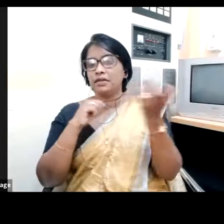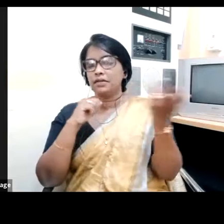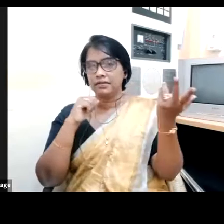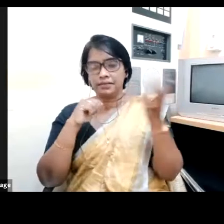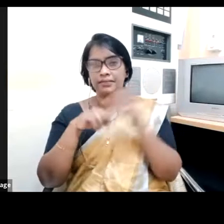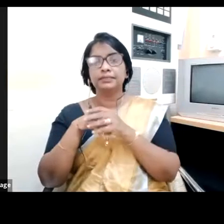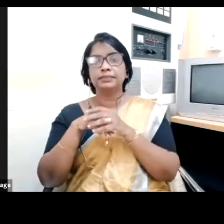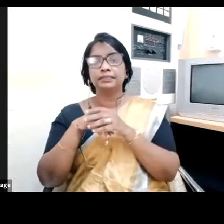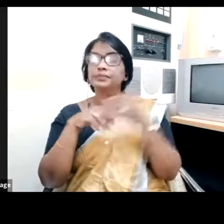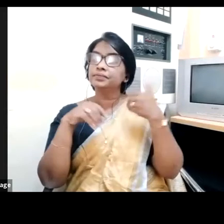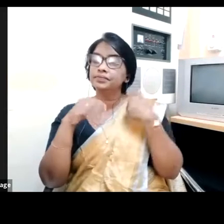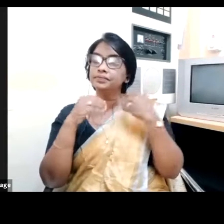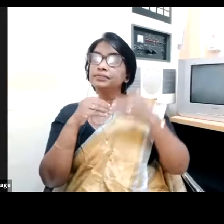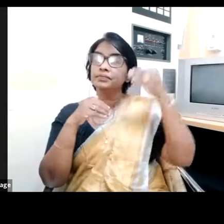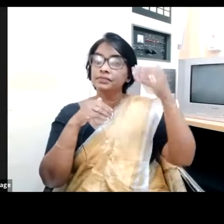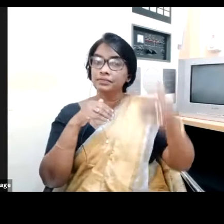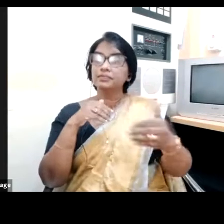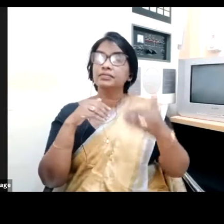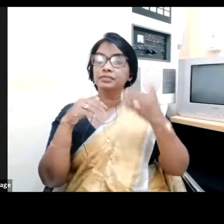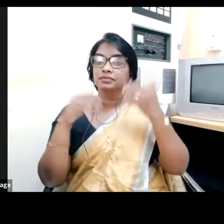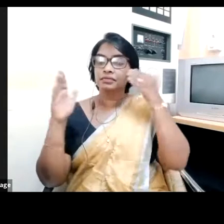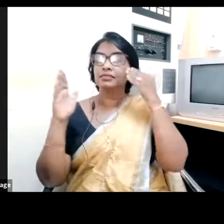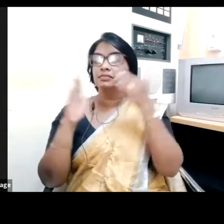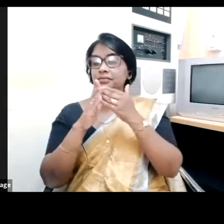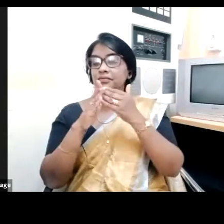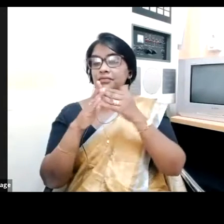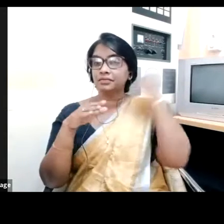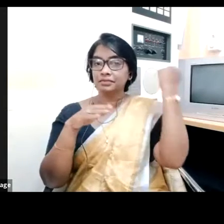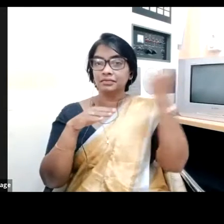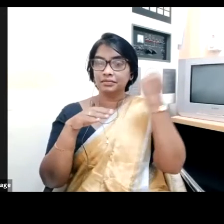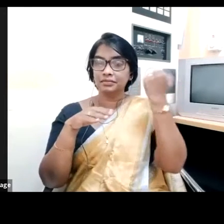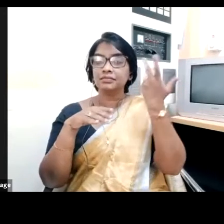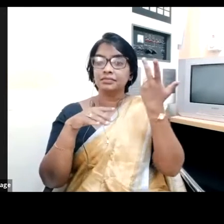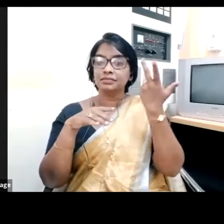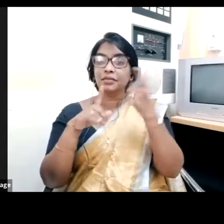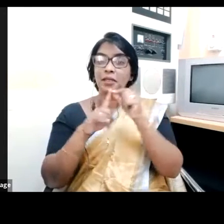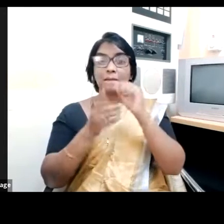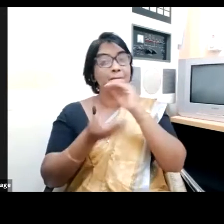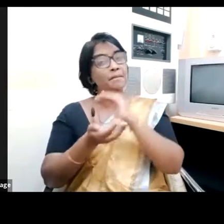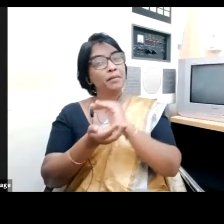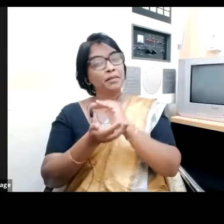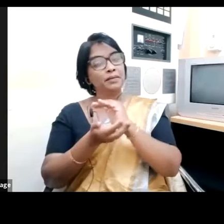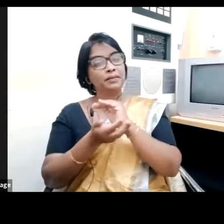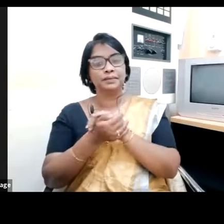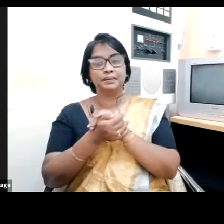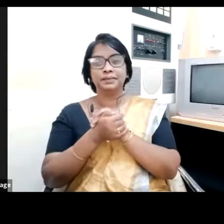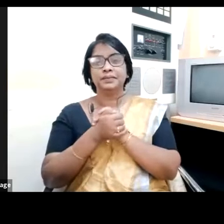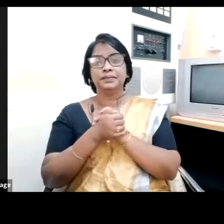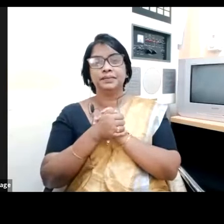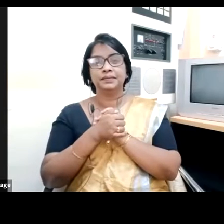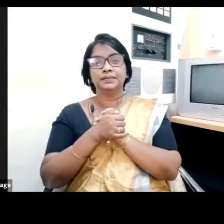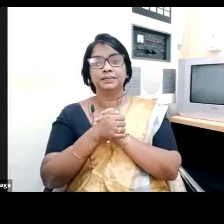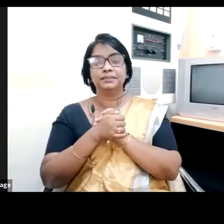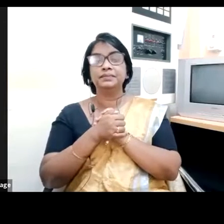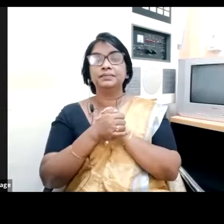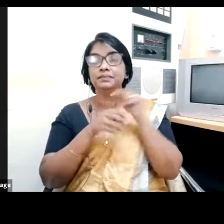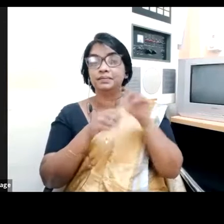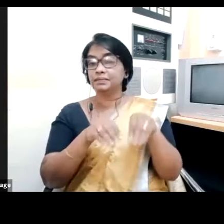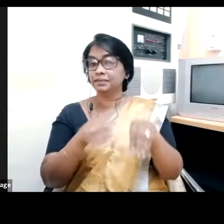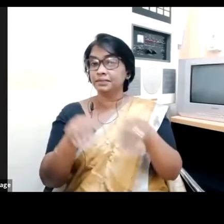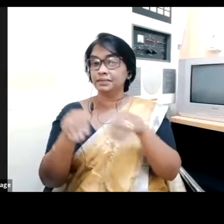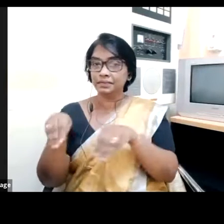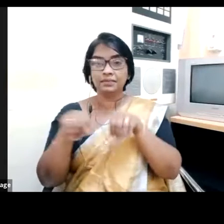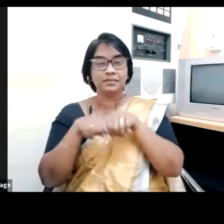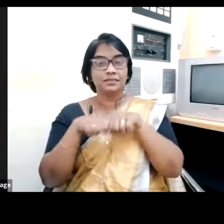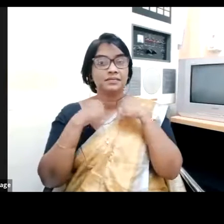sector, running the plantation sectors for Hilly's group and also for Aiken Spence Holdings. And what I'm going